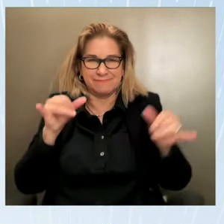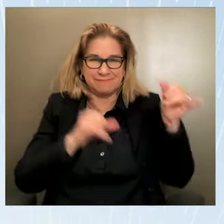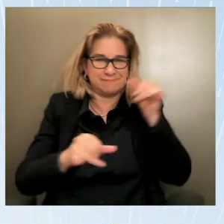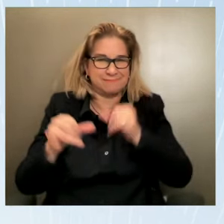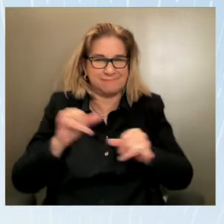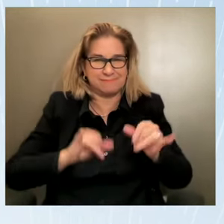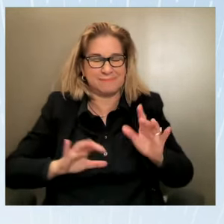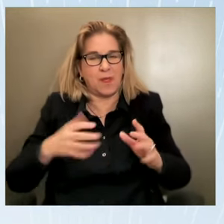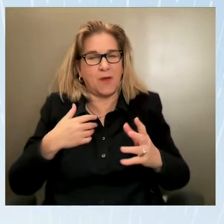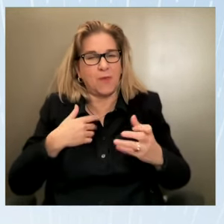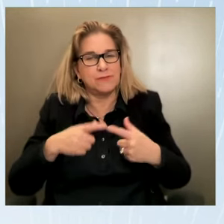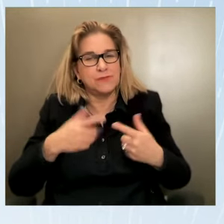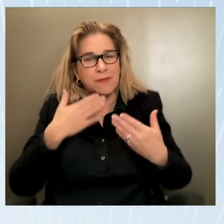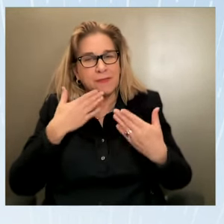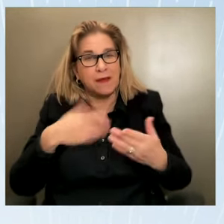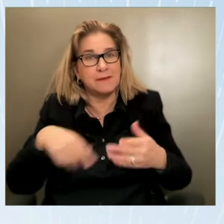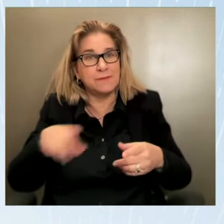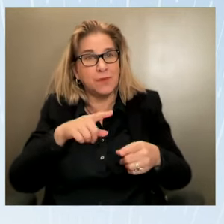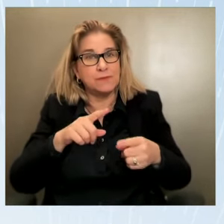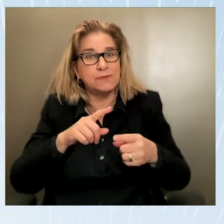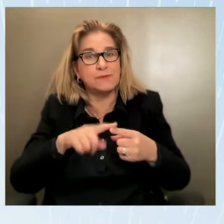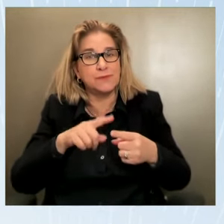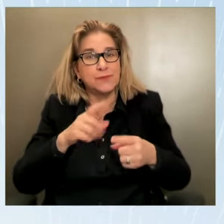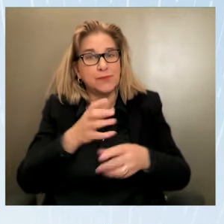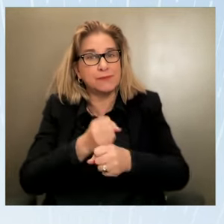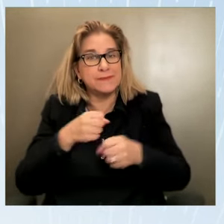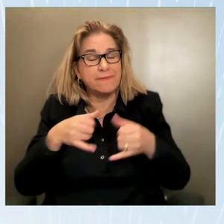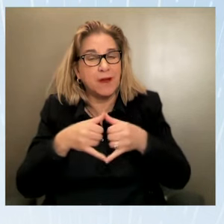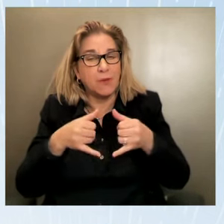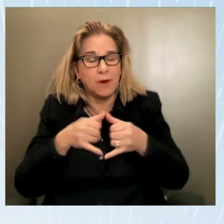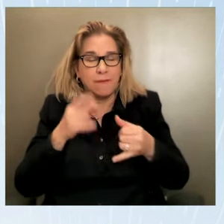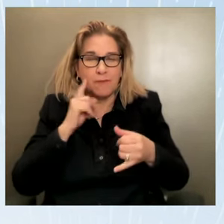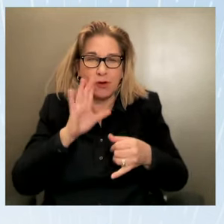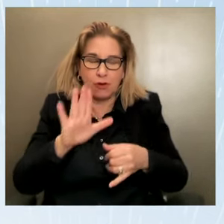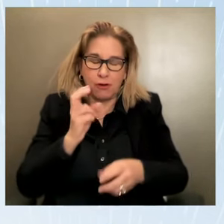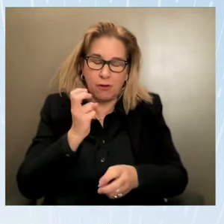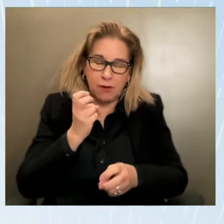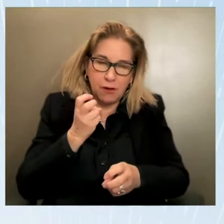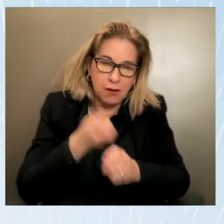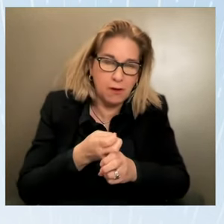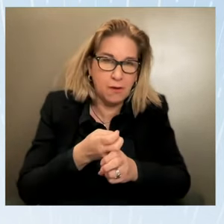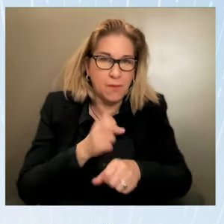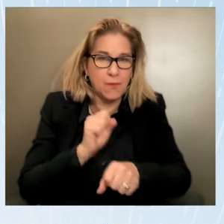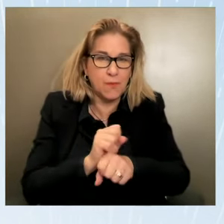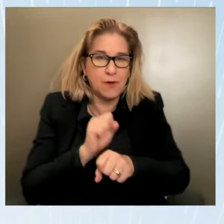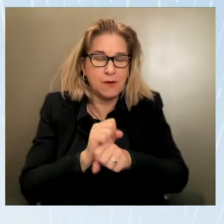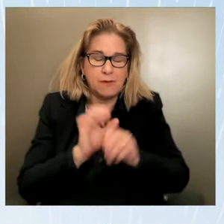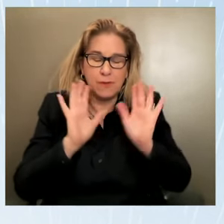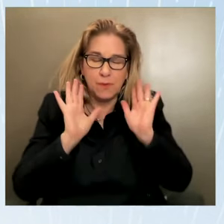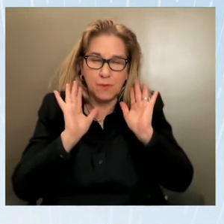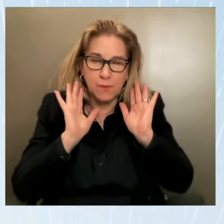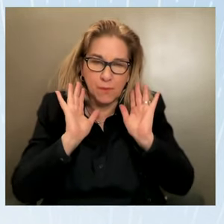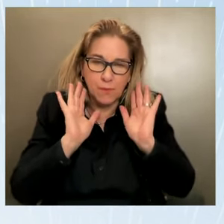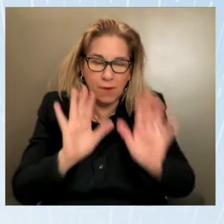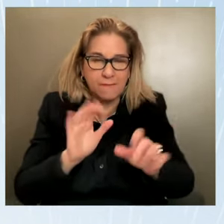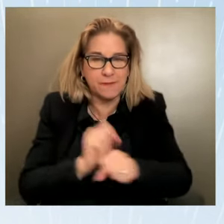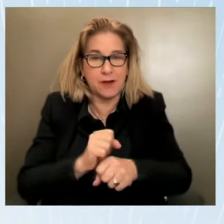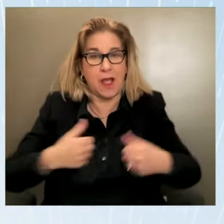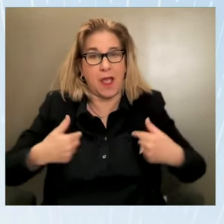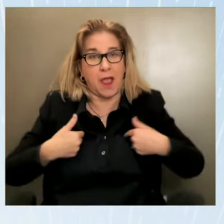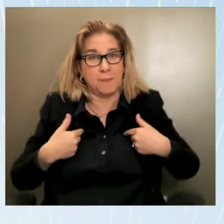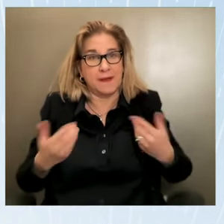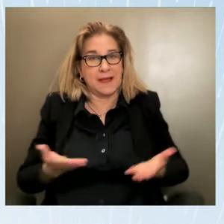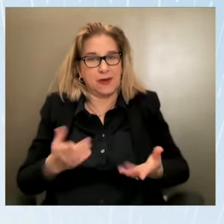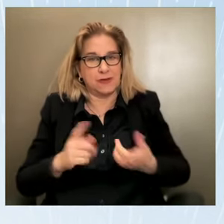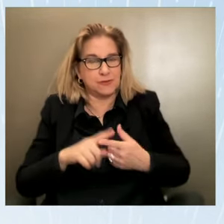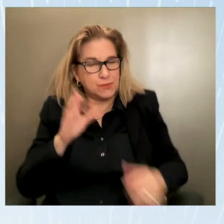work. You know, as I sit here and listen to the depth and the breadth of this scourge and the work that's being done to address